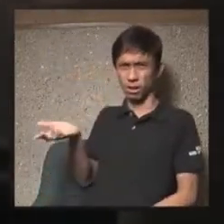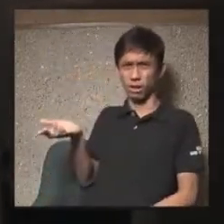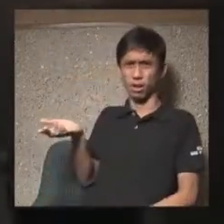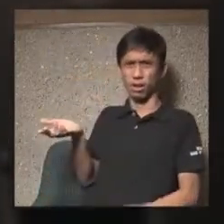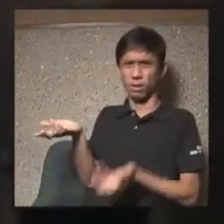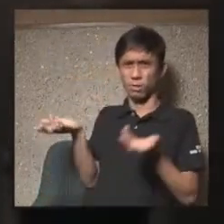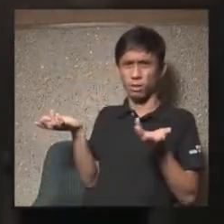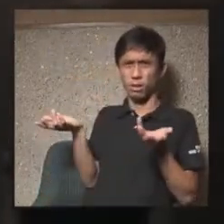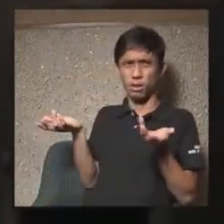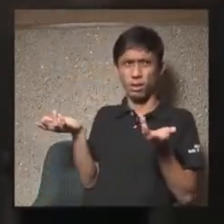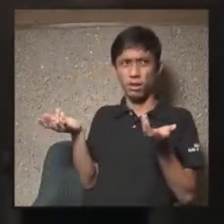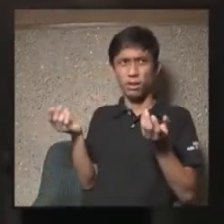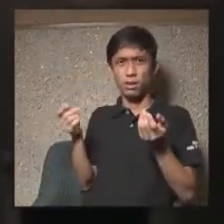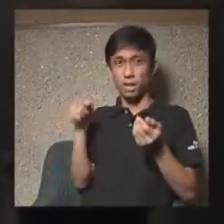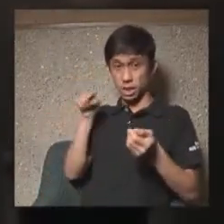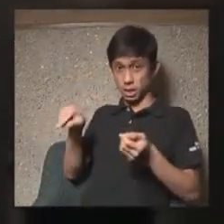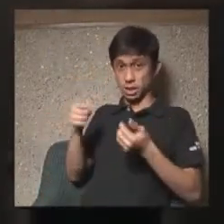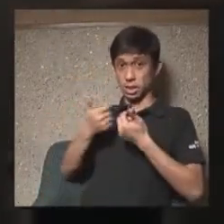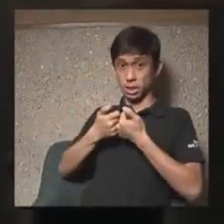you're my boyfriend.